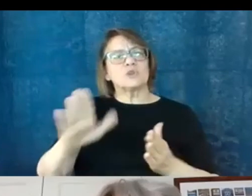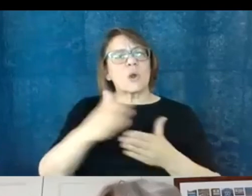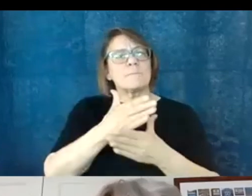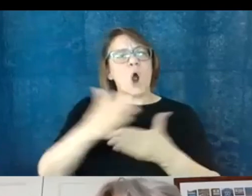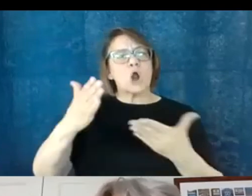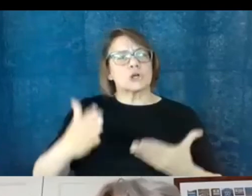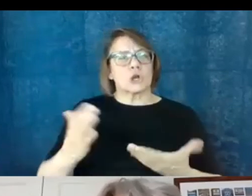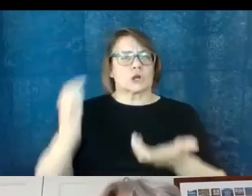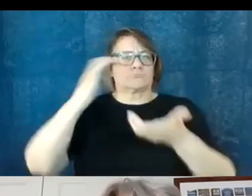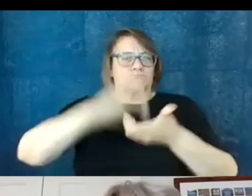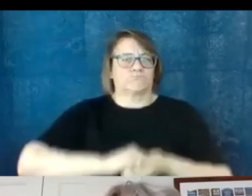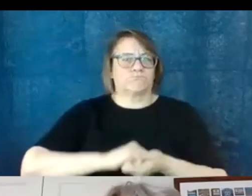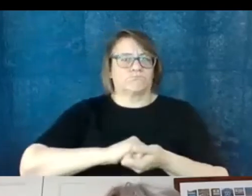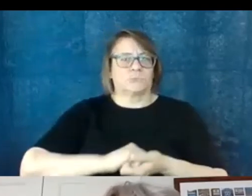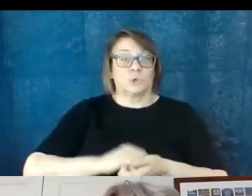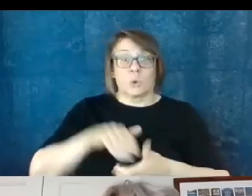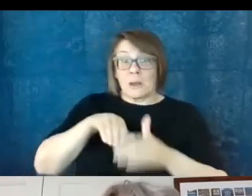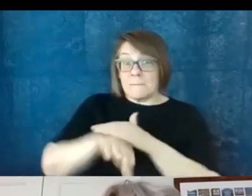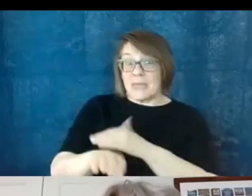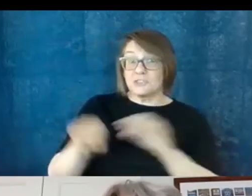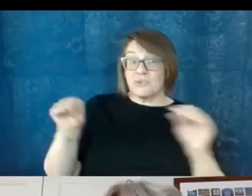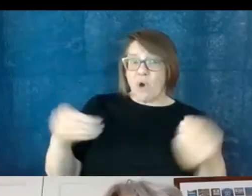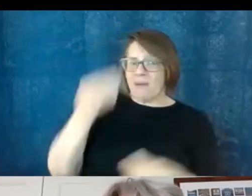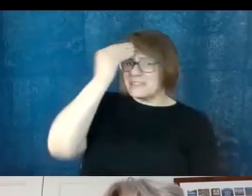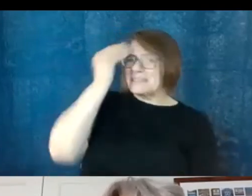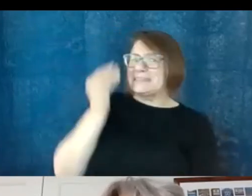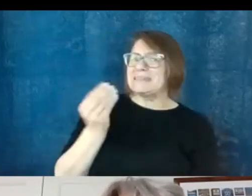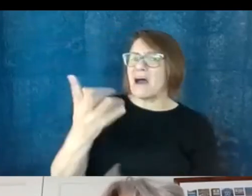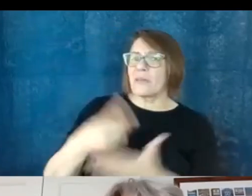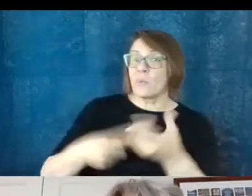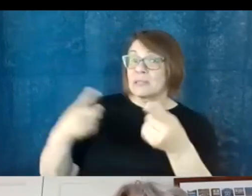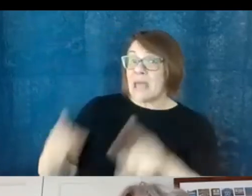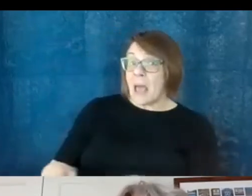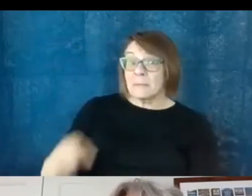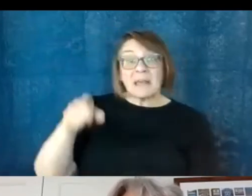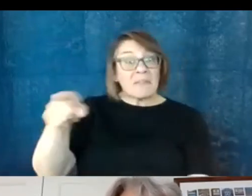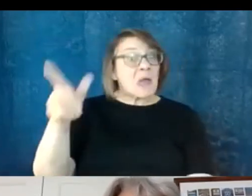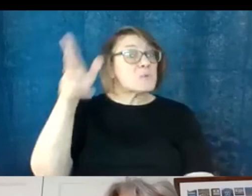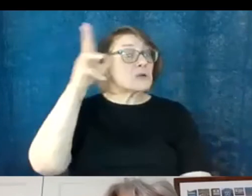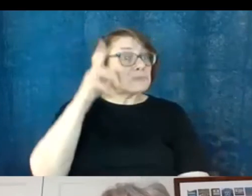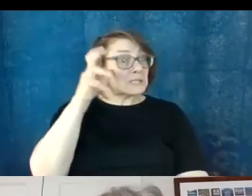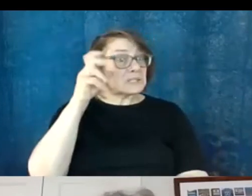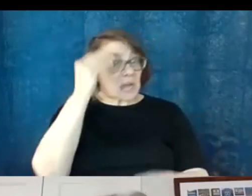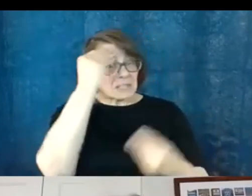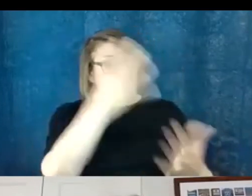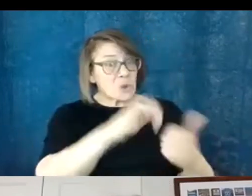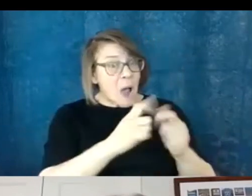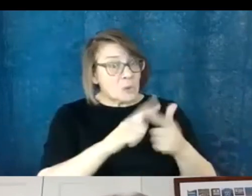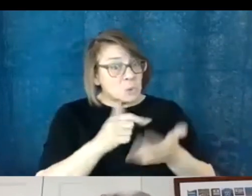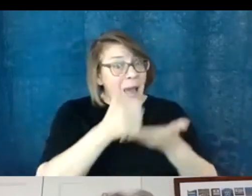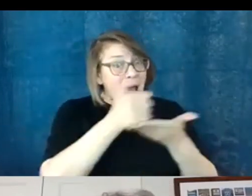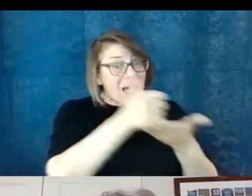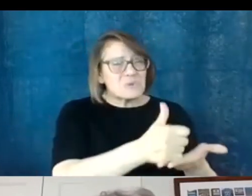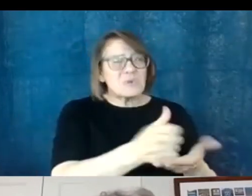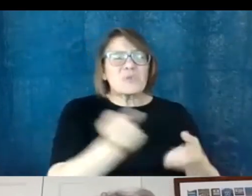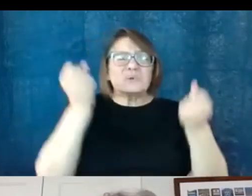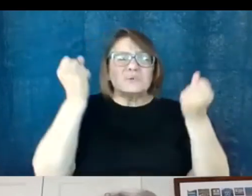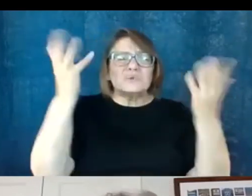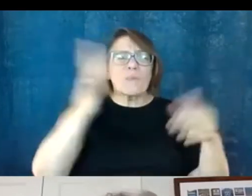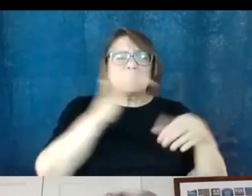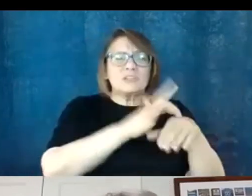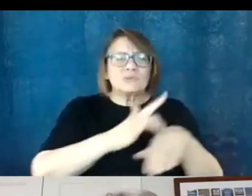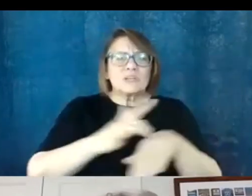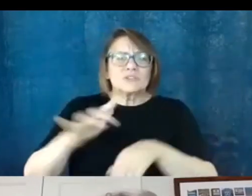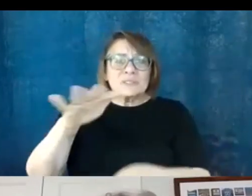tell them what's going on and they'll listen to you and try to help you, because there's lots of resources out there. There are ways that you can